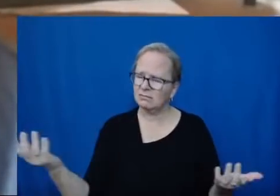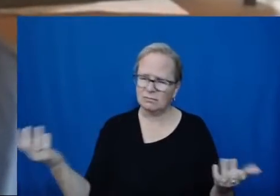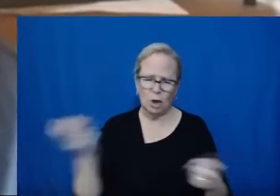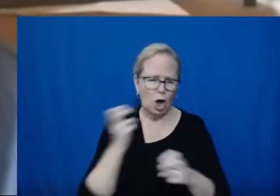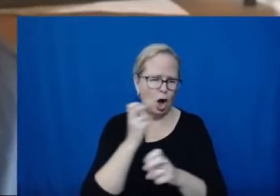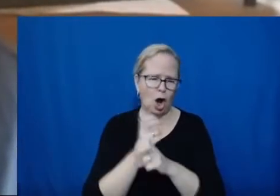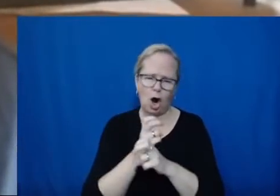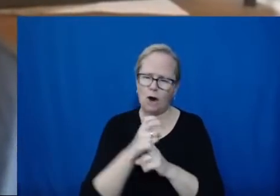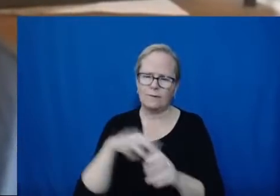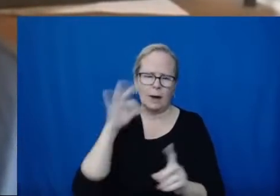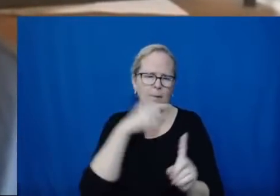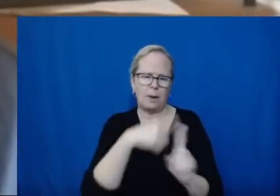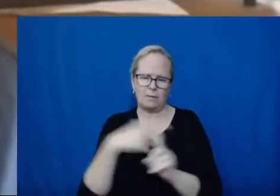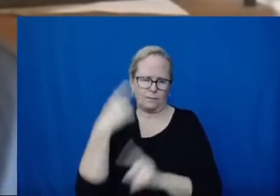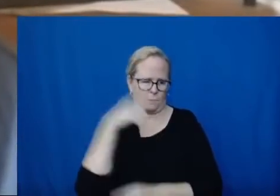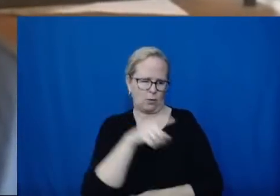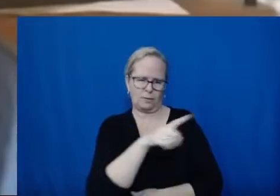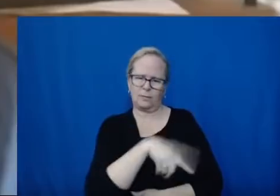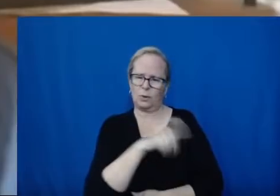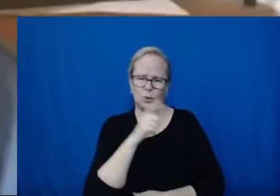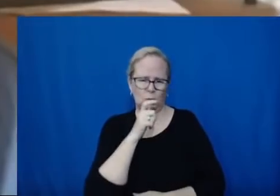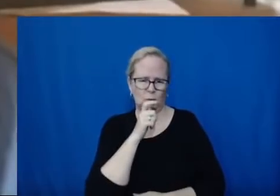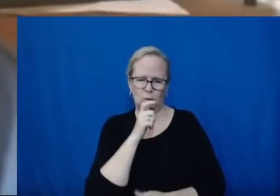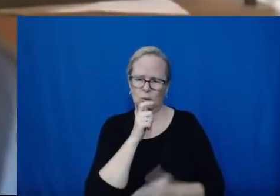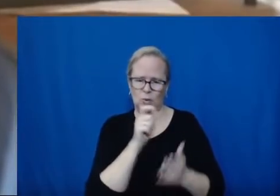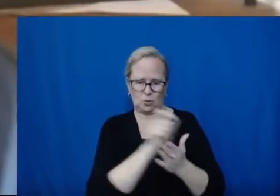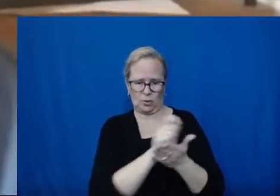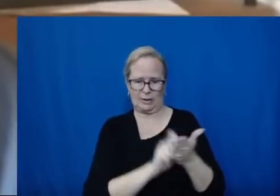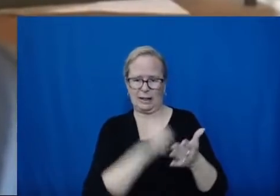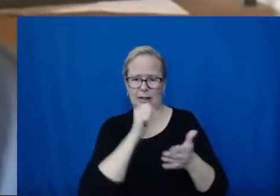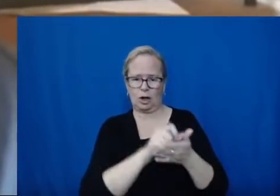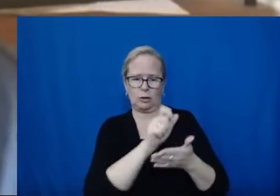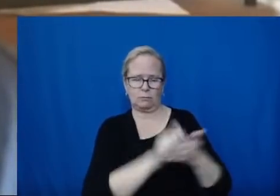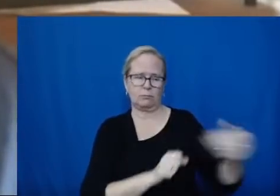So I just want to thank that healthcare worker for stepping up and being brave.